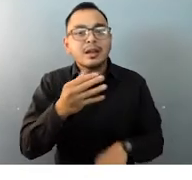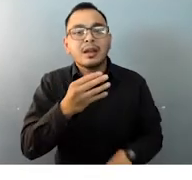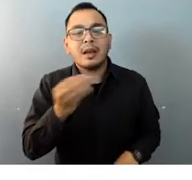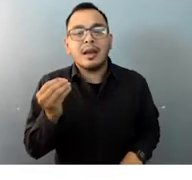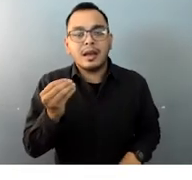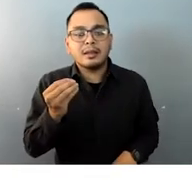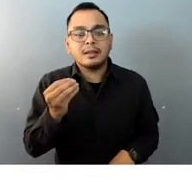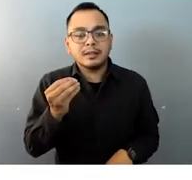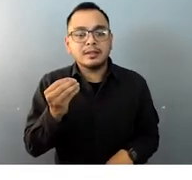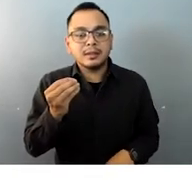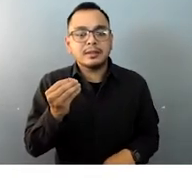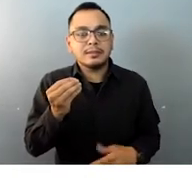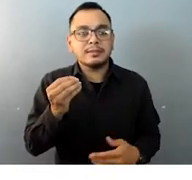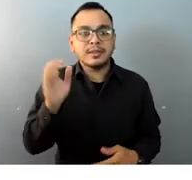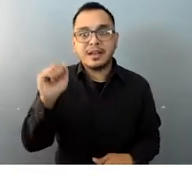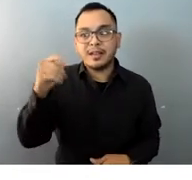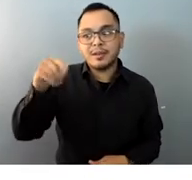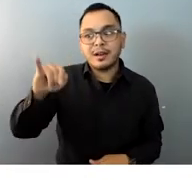community, and